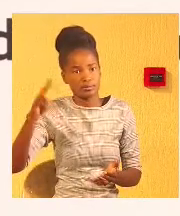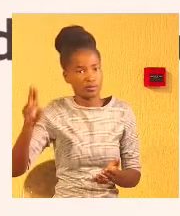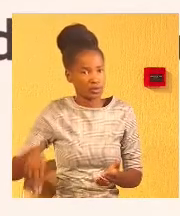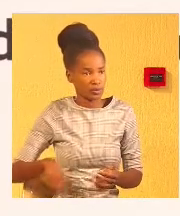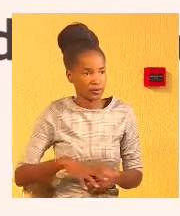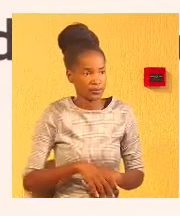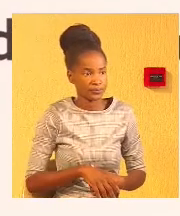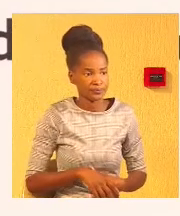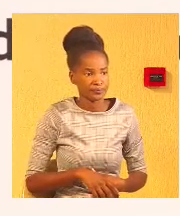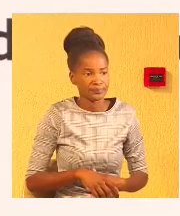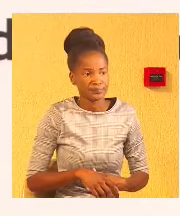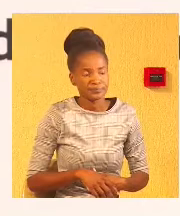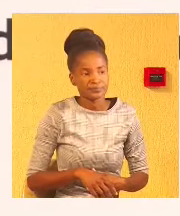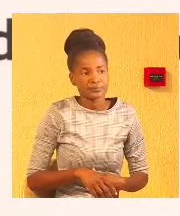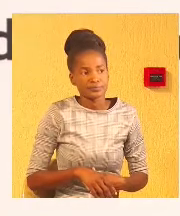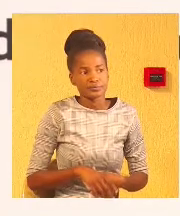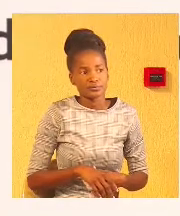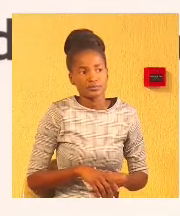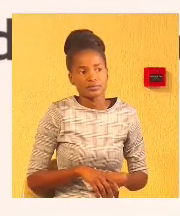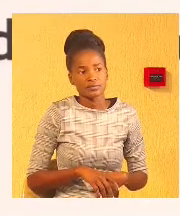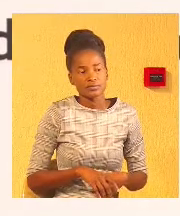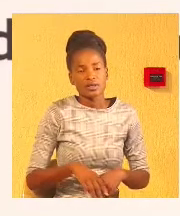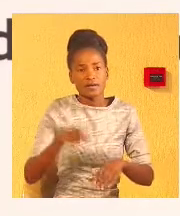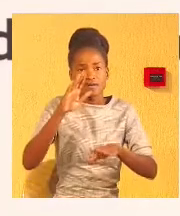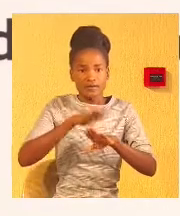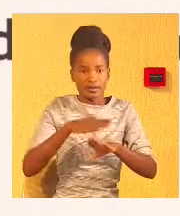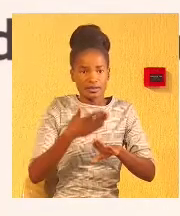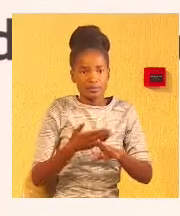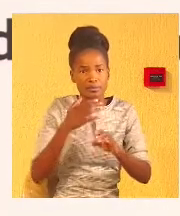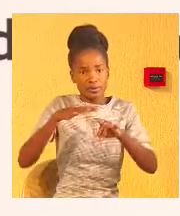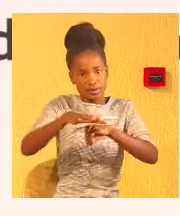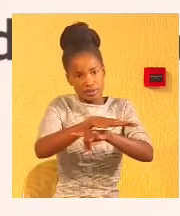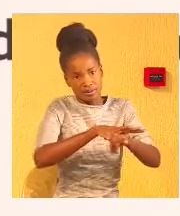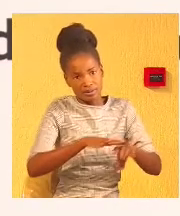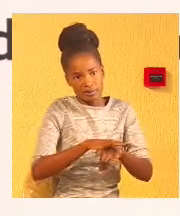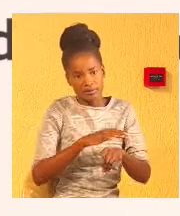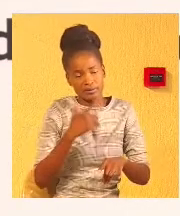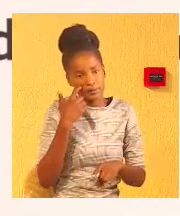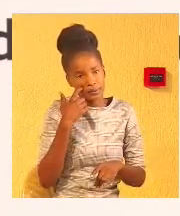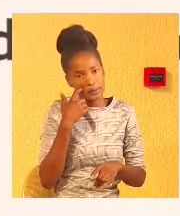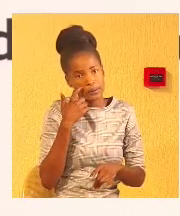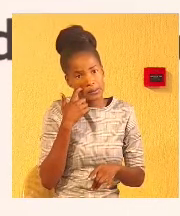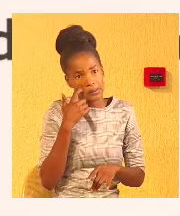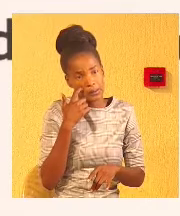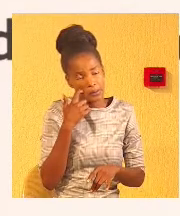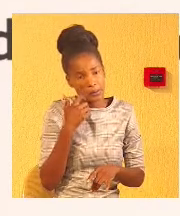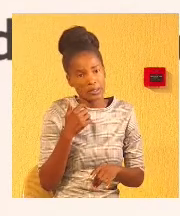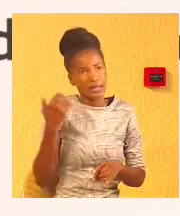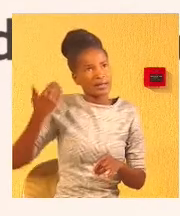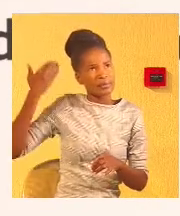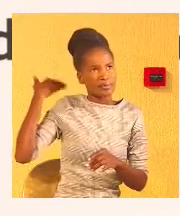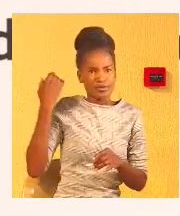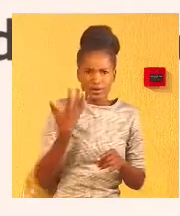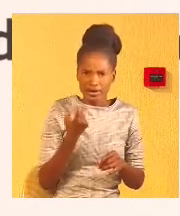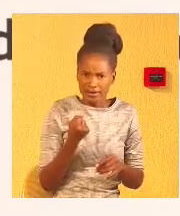For winners, you may recall that the livestock sector has transited from a situation